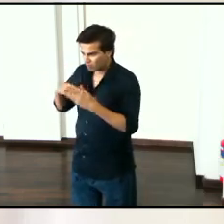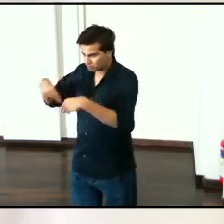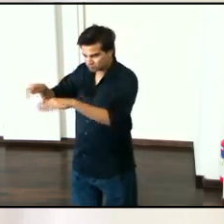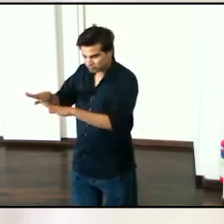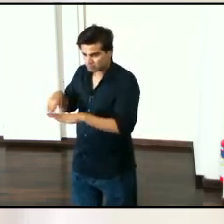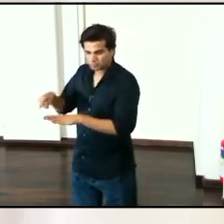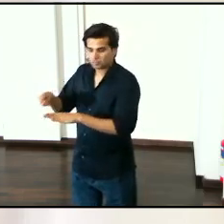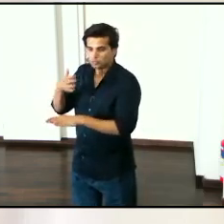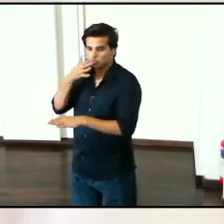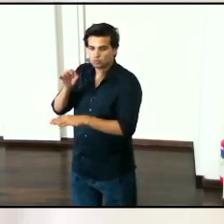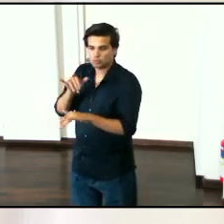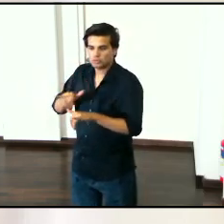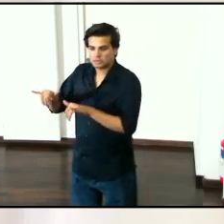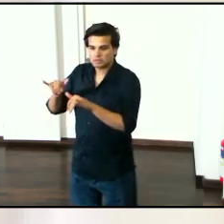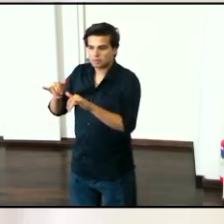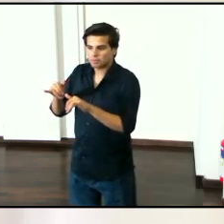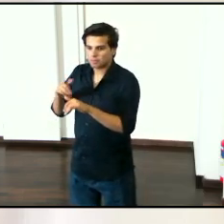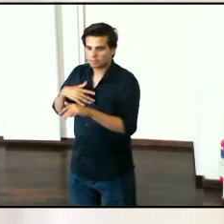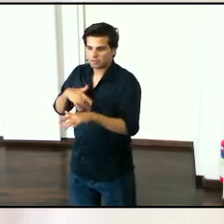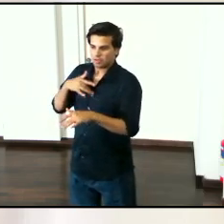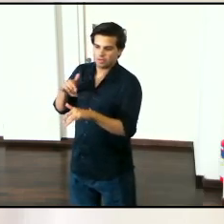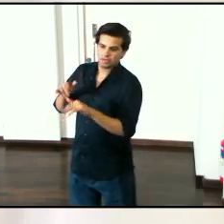not uncommon, right?